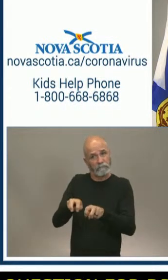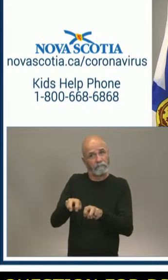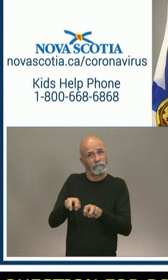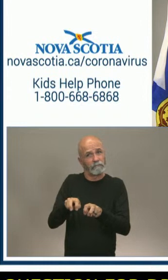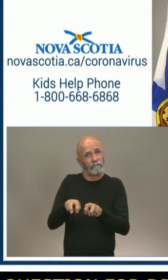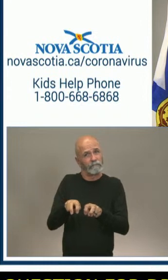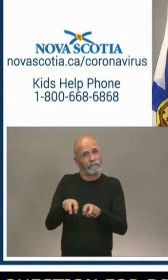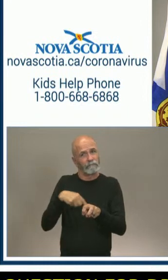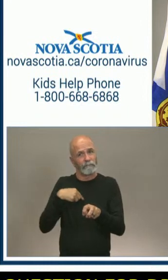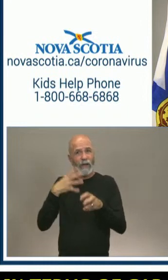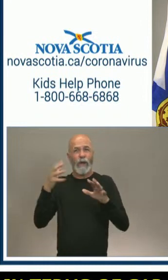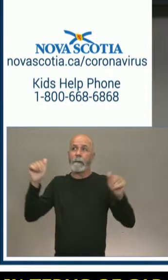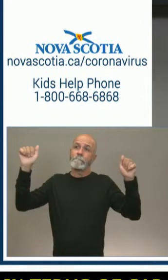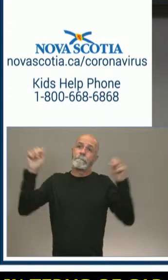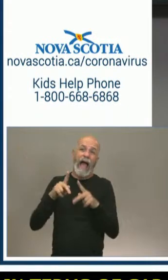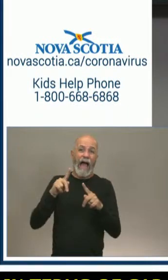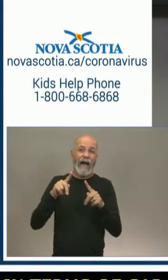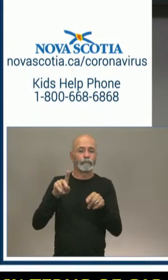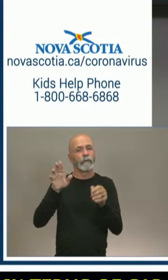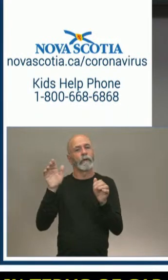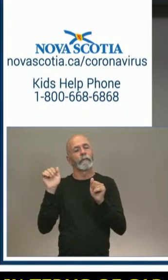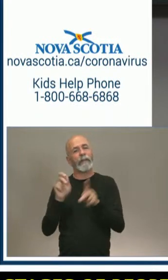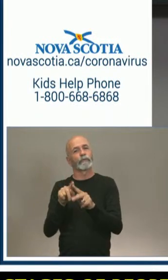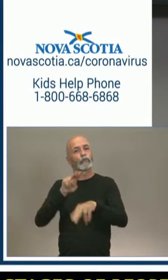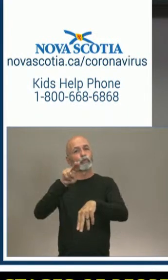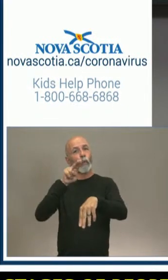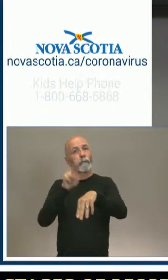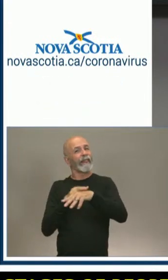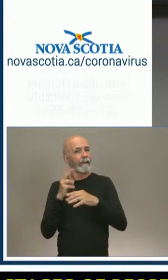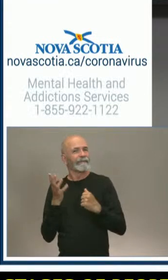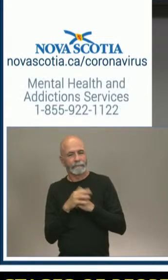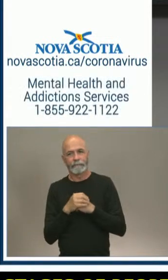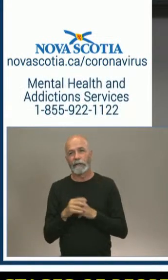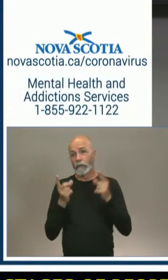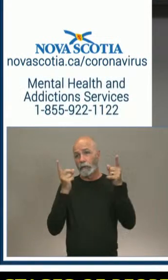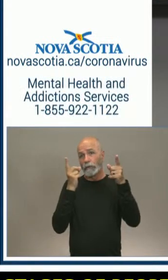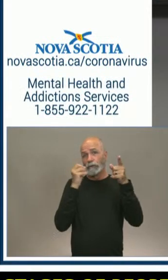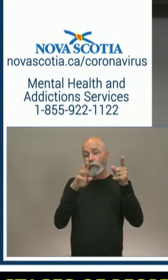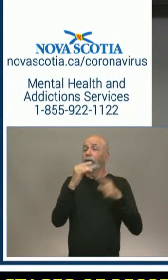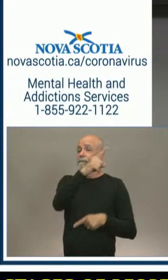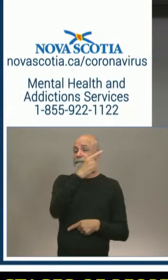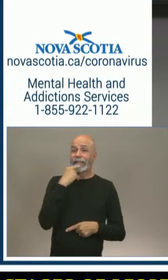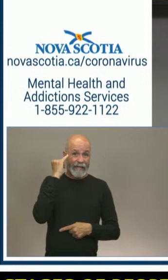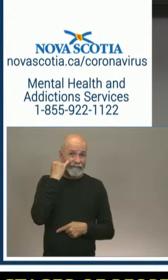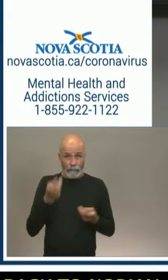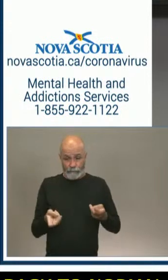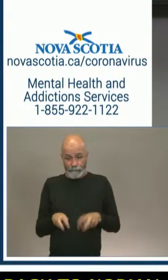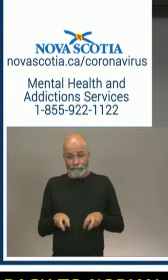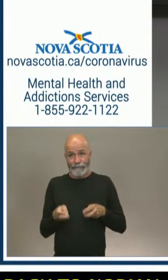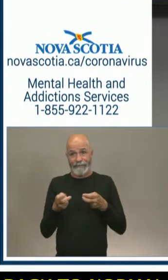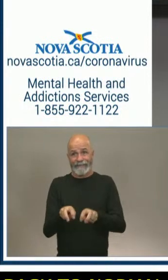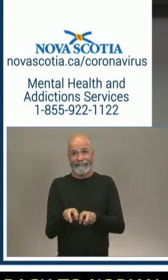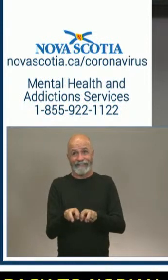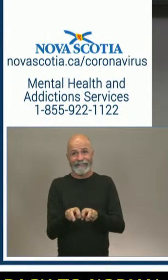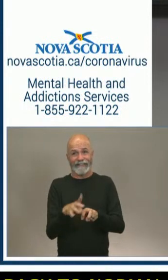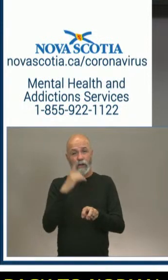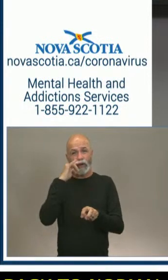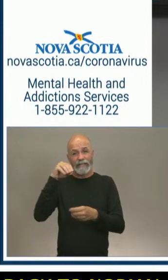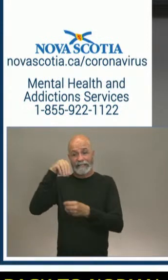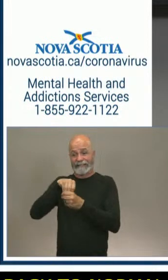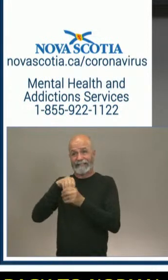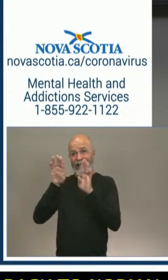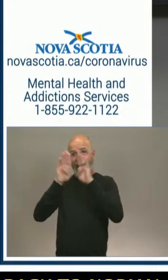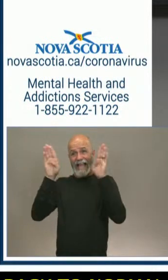plan? So we need to look at carpooling as the equivalent of being indoors. It's close contact,